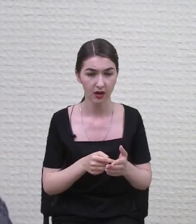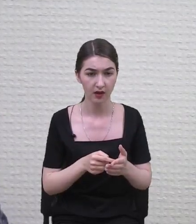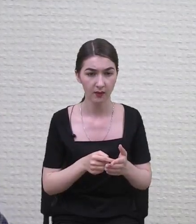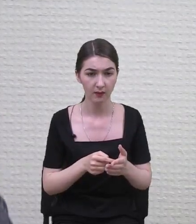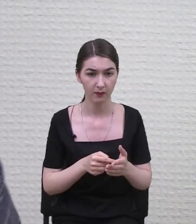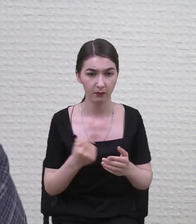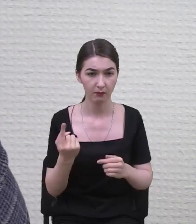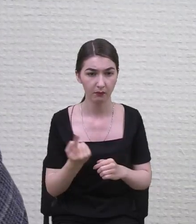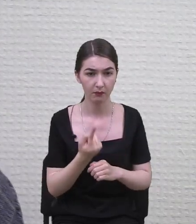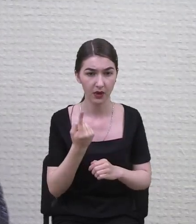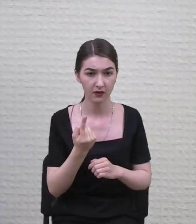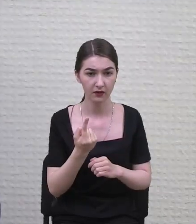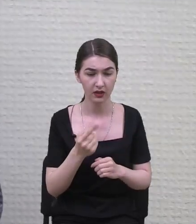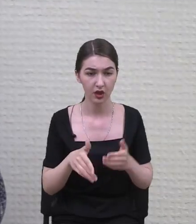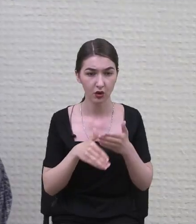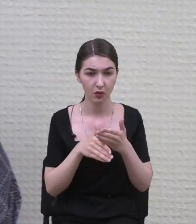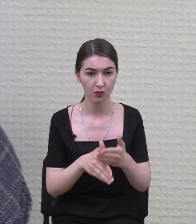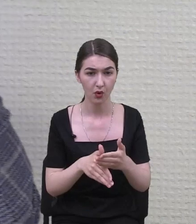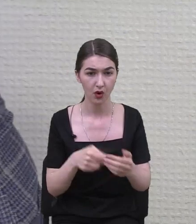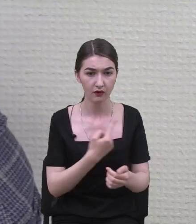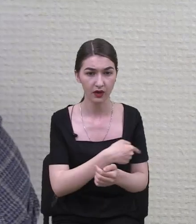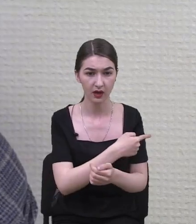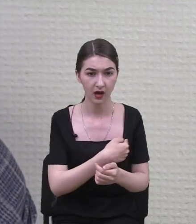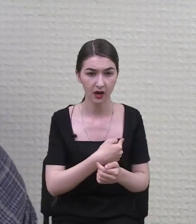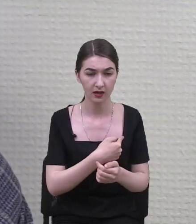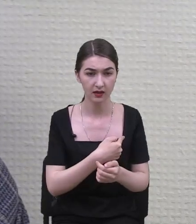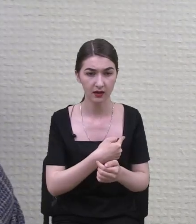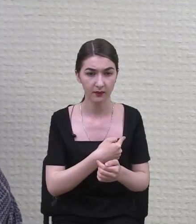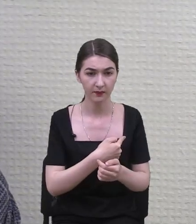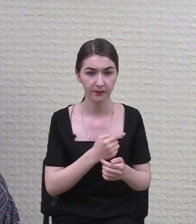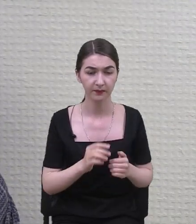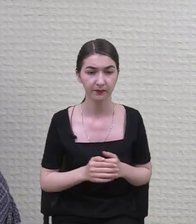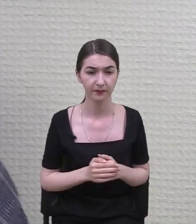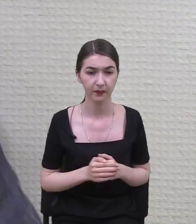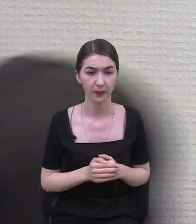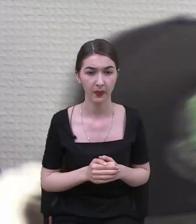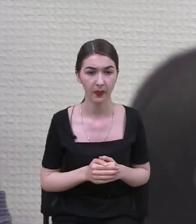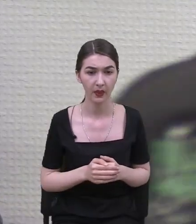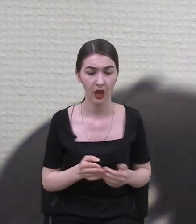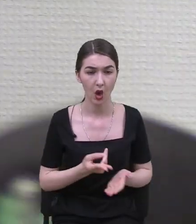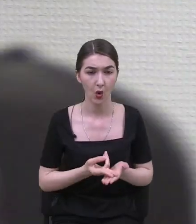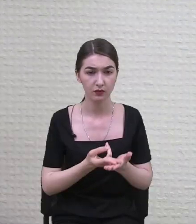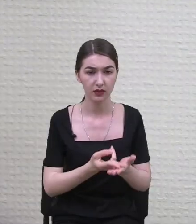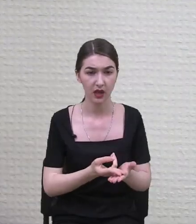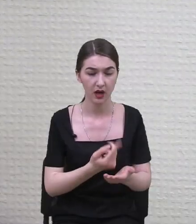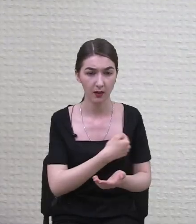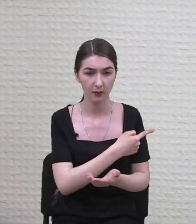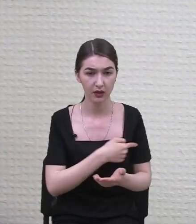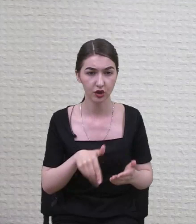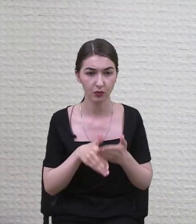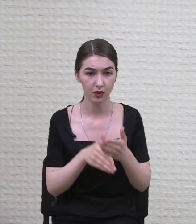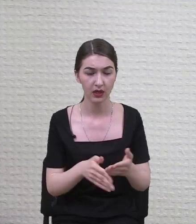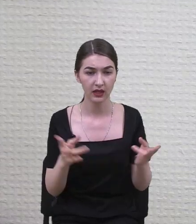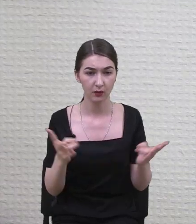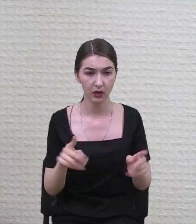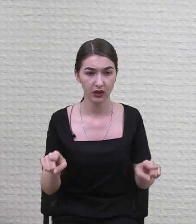an incident, there is a first response, which includes transportation to the